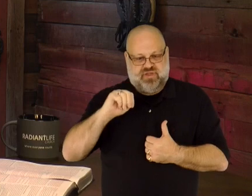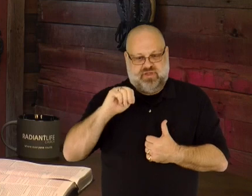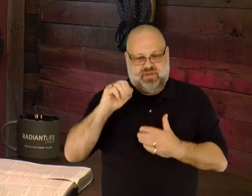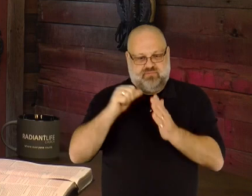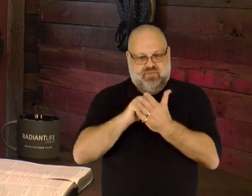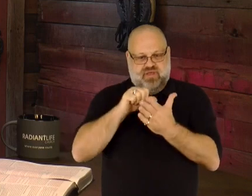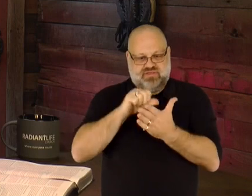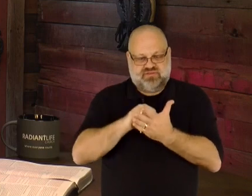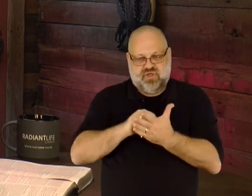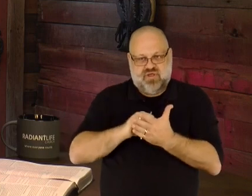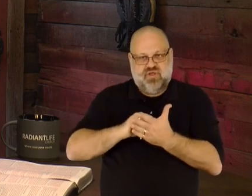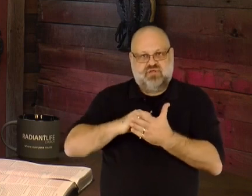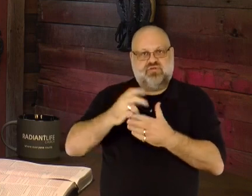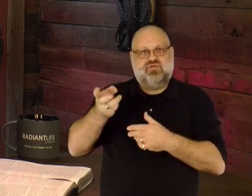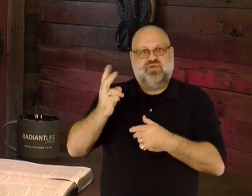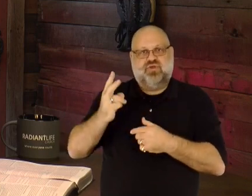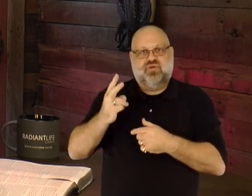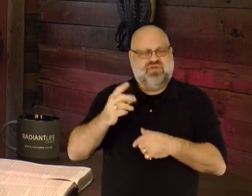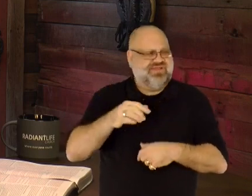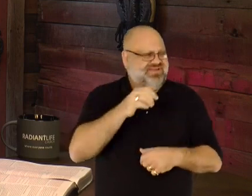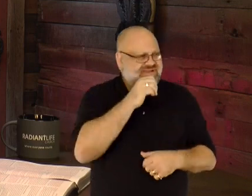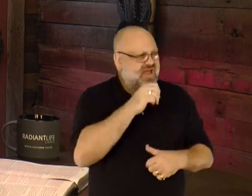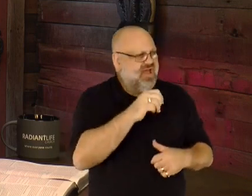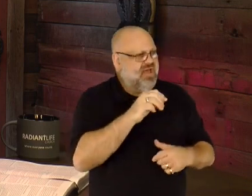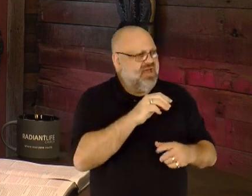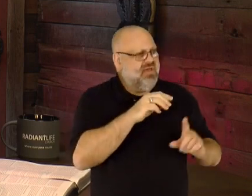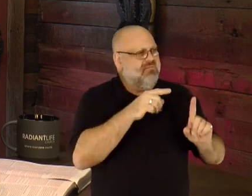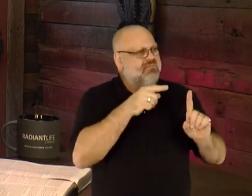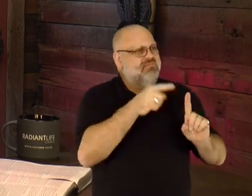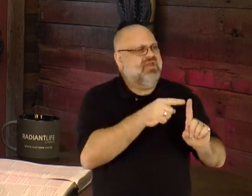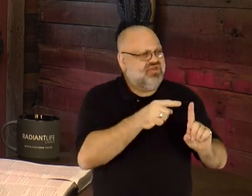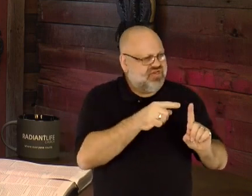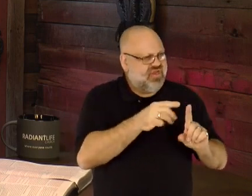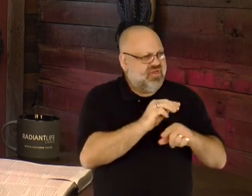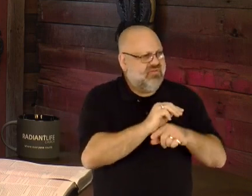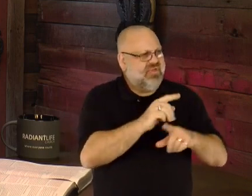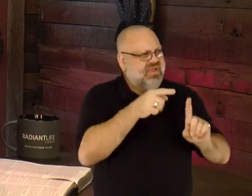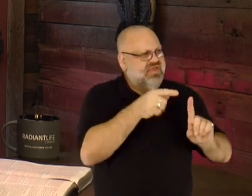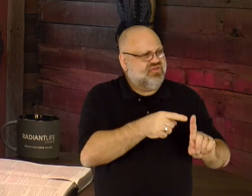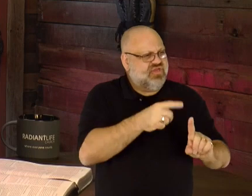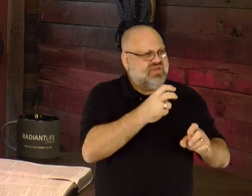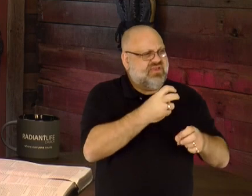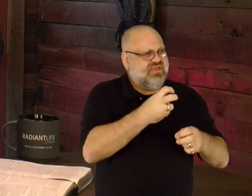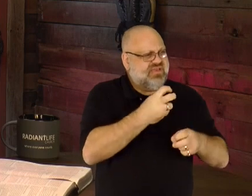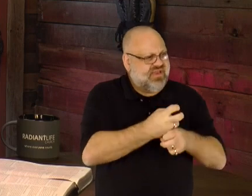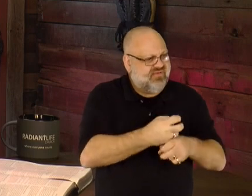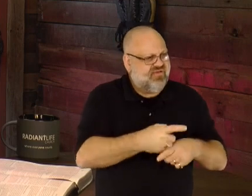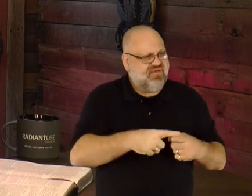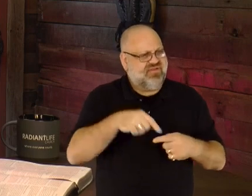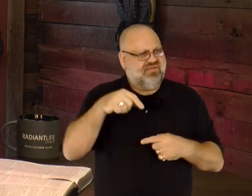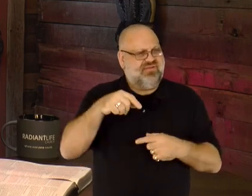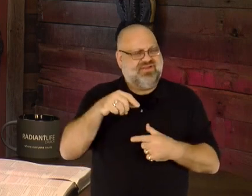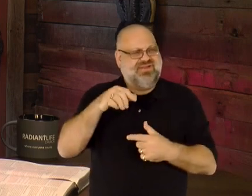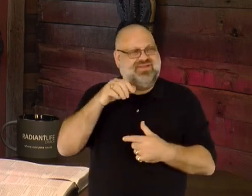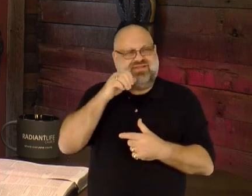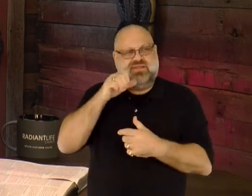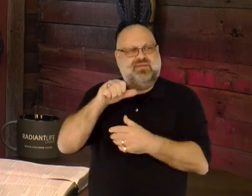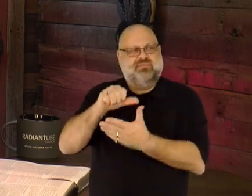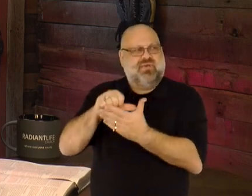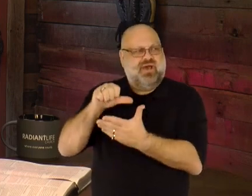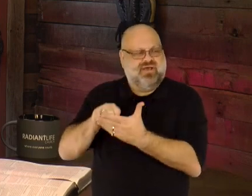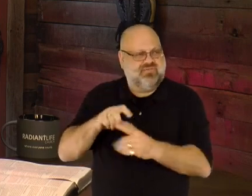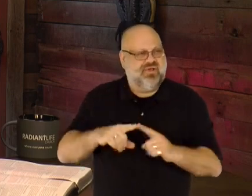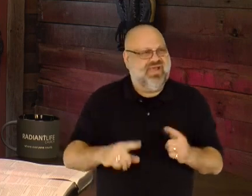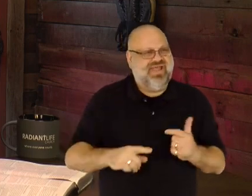Mr. Hunt. It's Mission Impossible. Difficult should be a walk in the park for you." All right, we're not actors playing secret agents in an